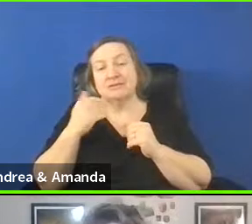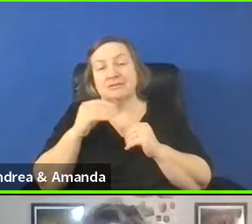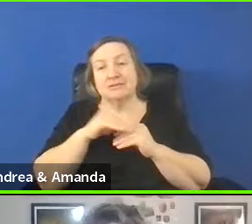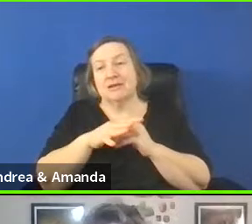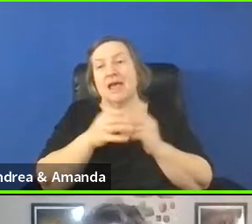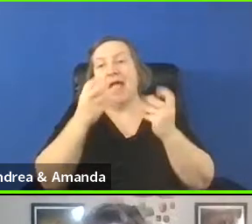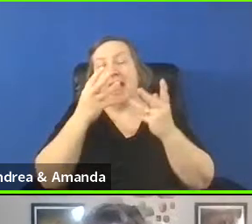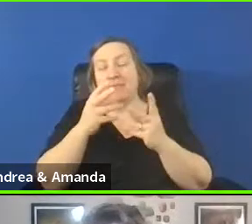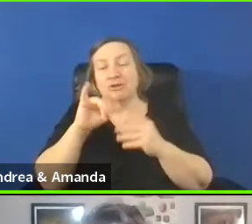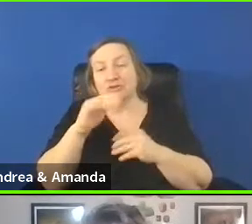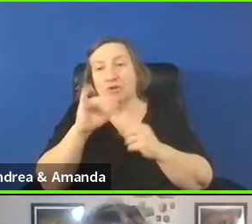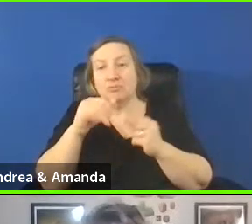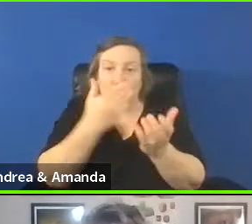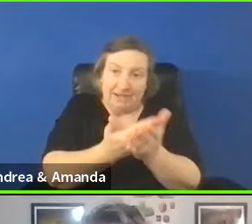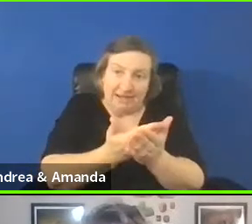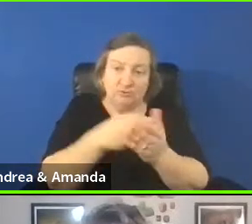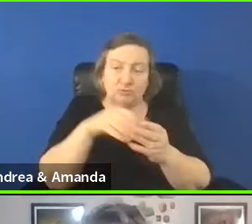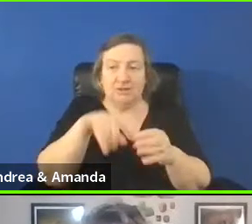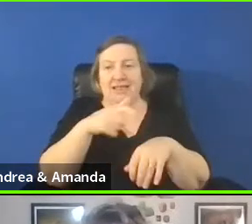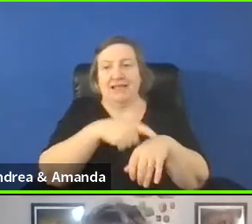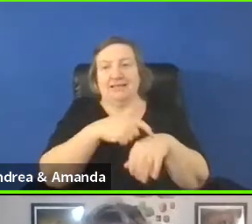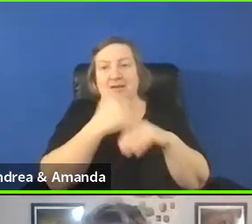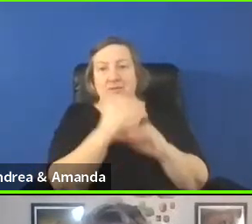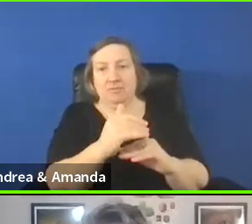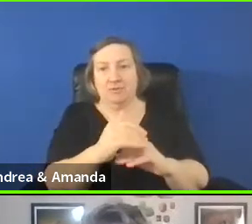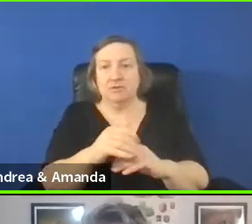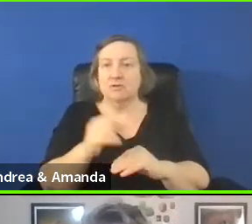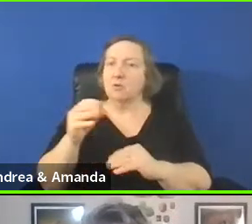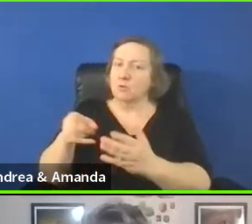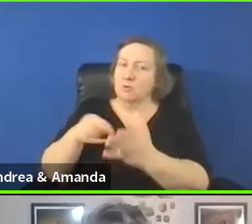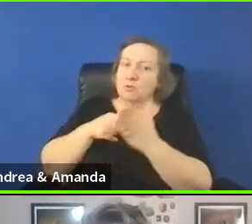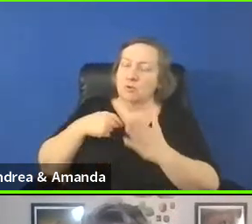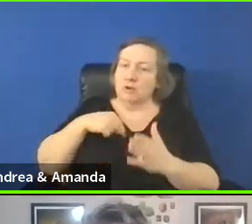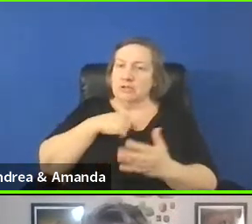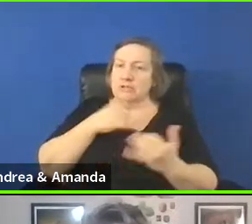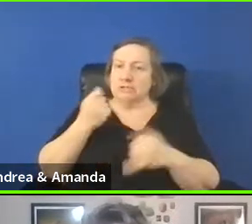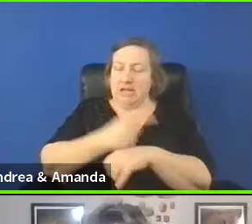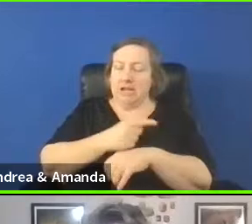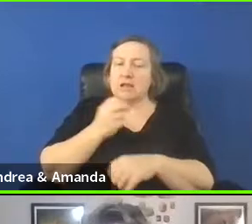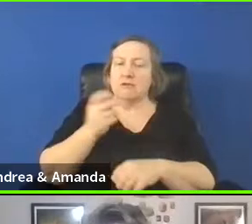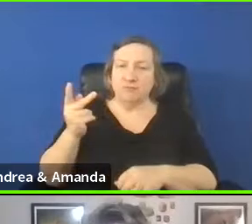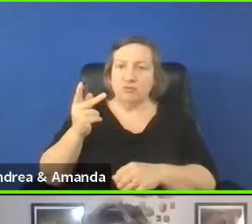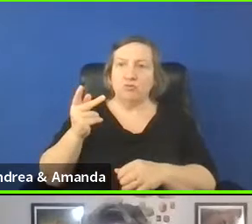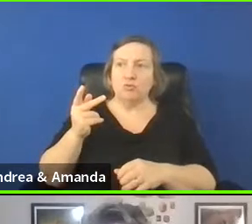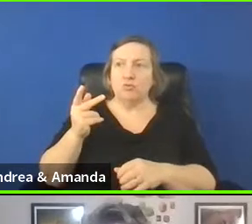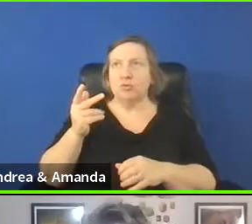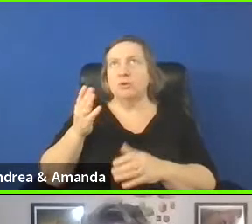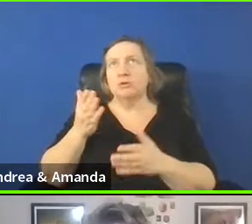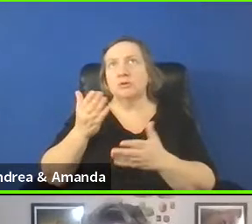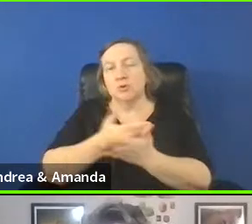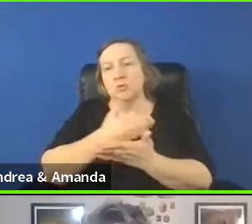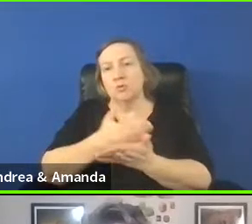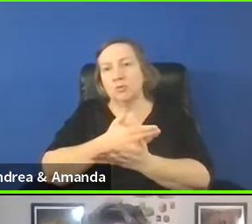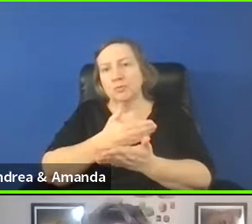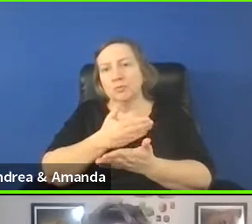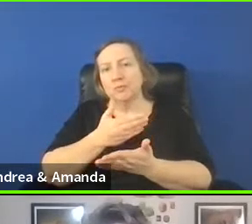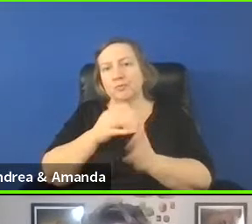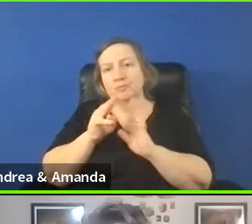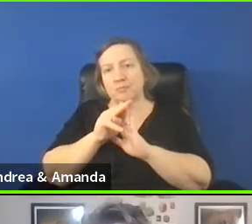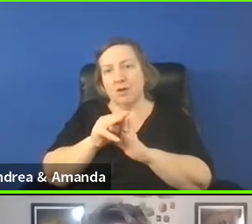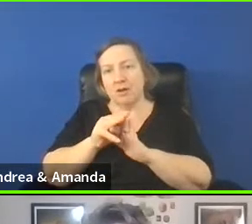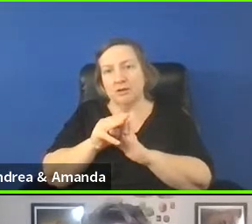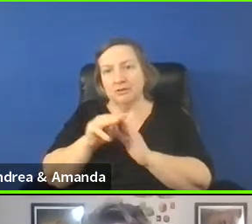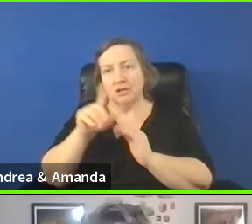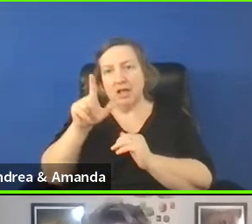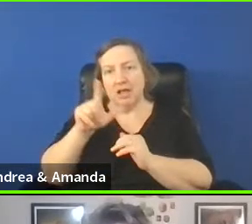within a given time period. Right. So you've shown us today a couple of a new models. What